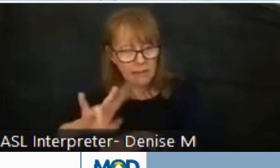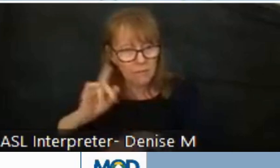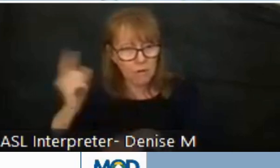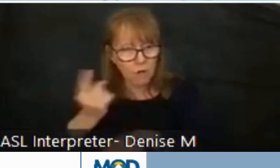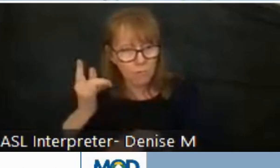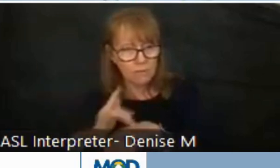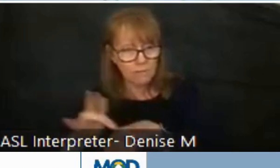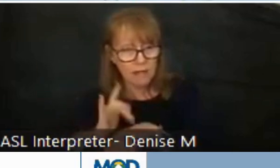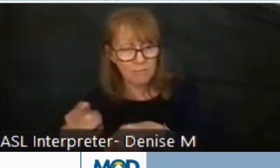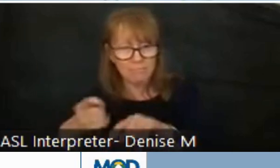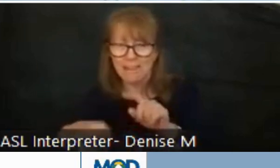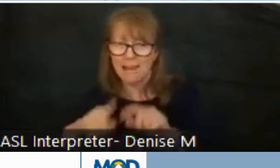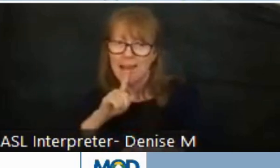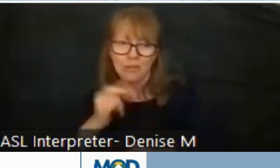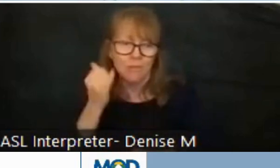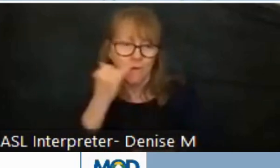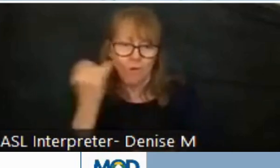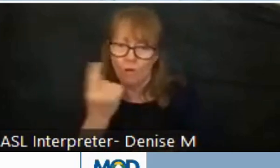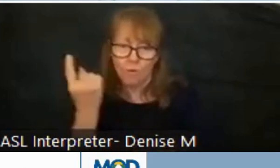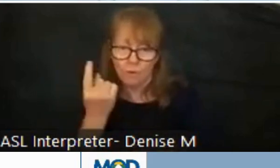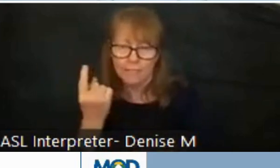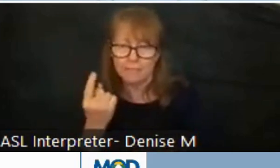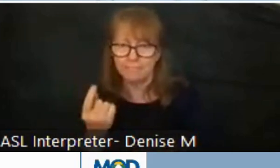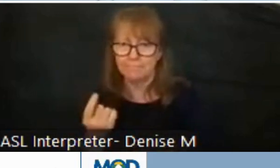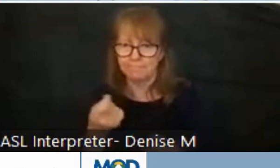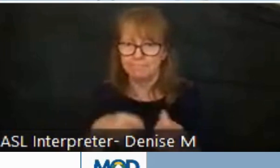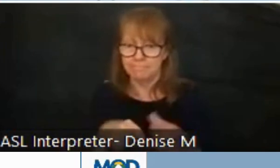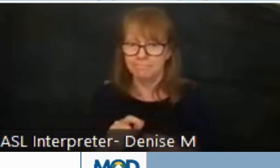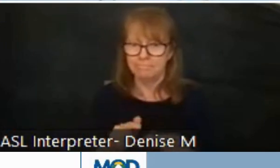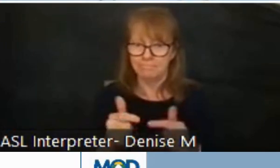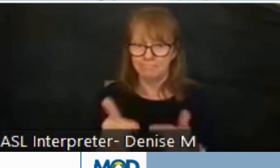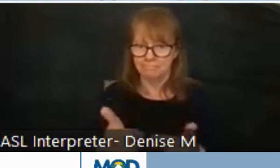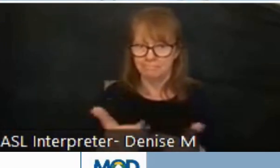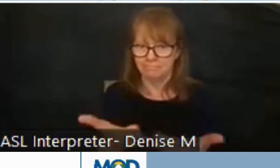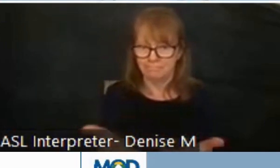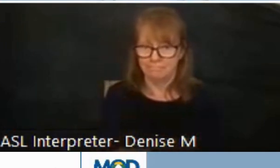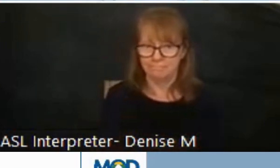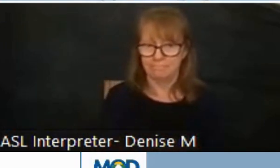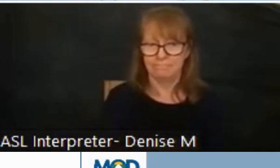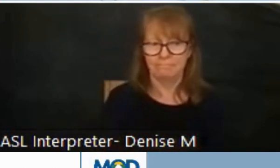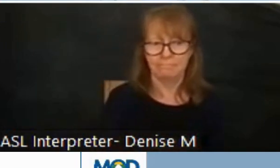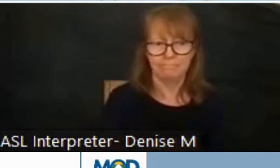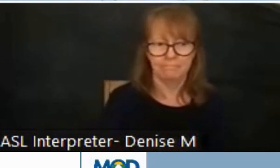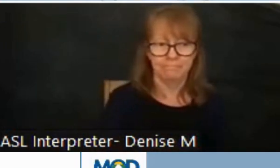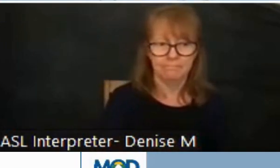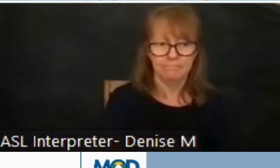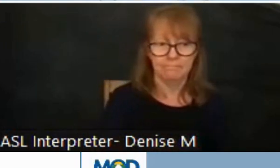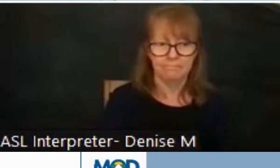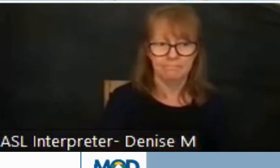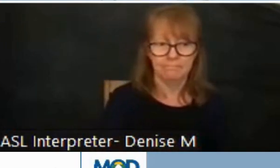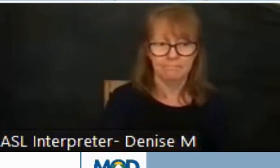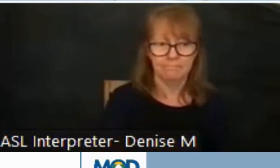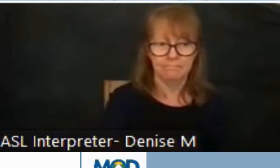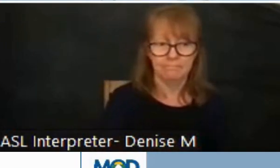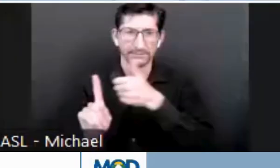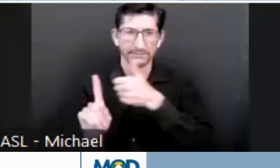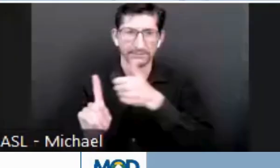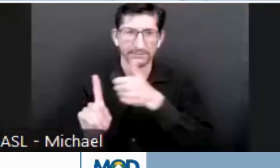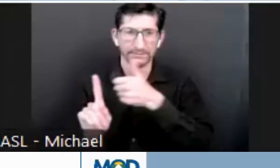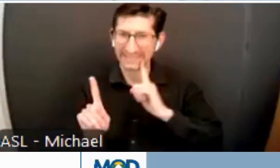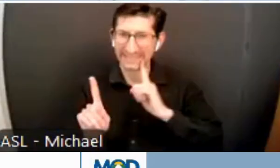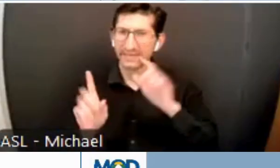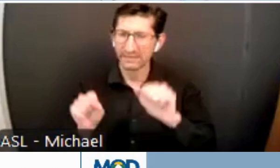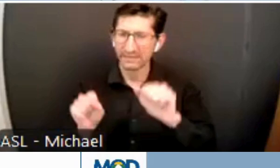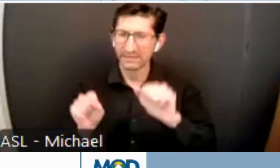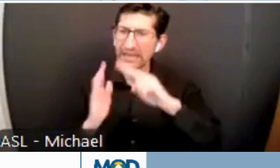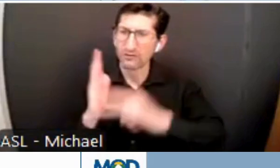3. Angela is deaf. She can read written English and is fluent in ASL. She got a lease